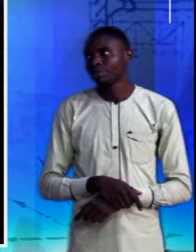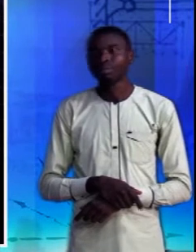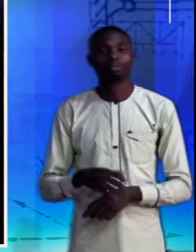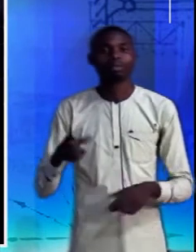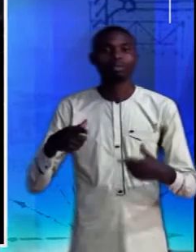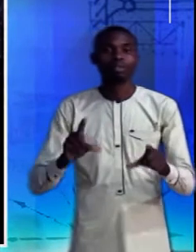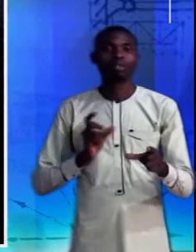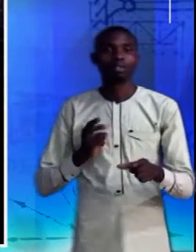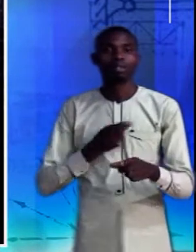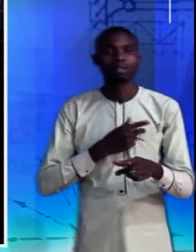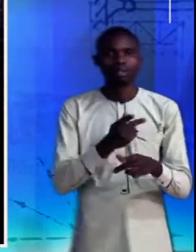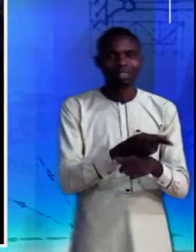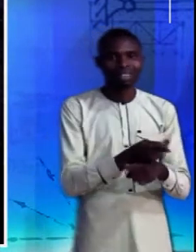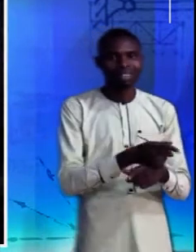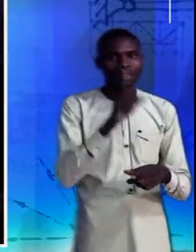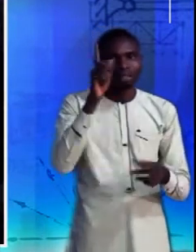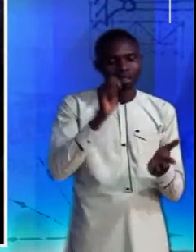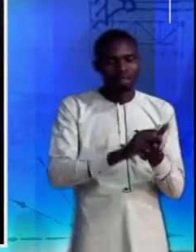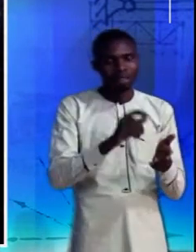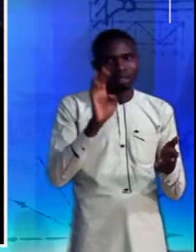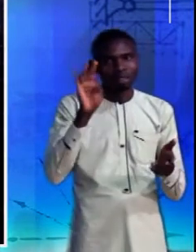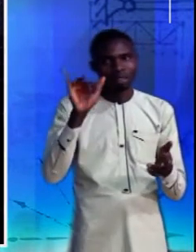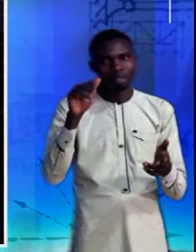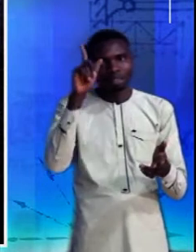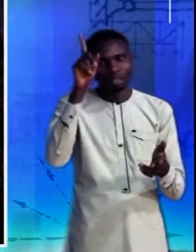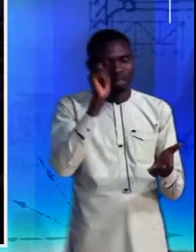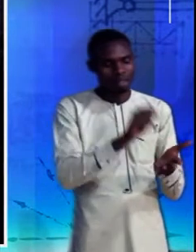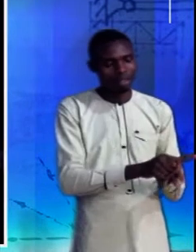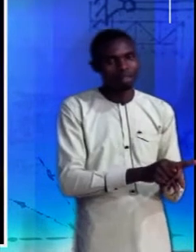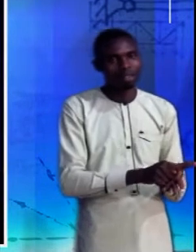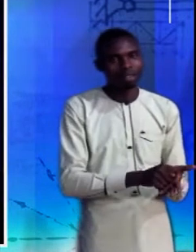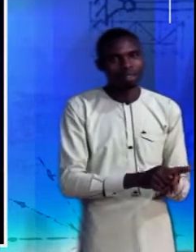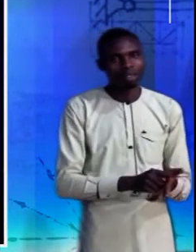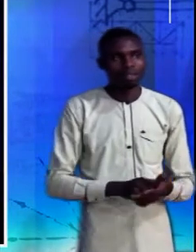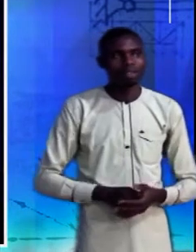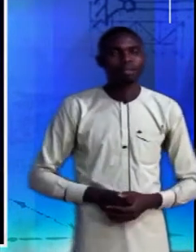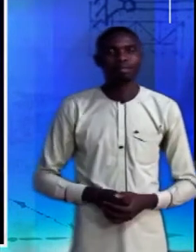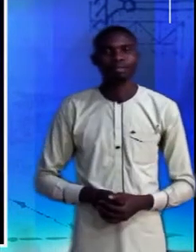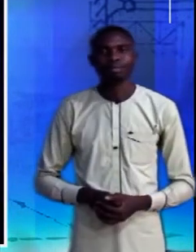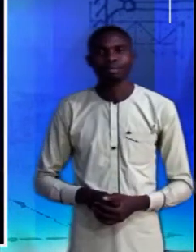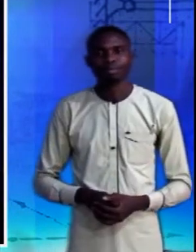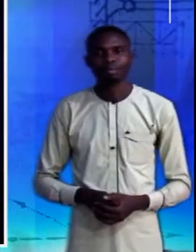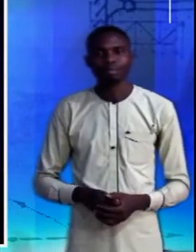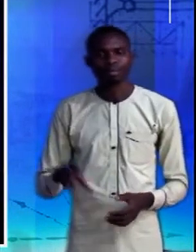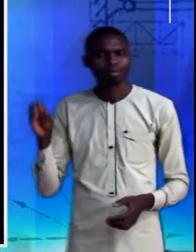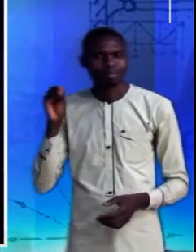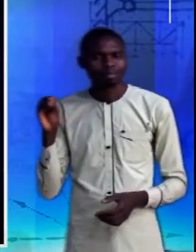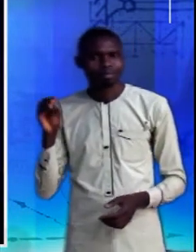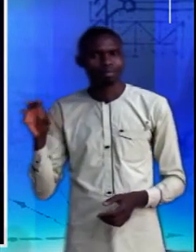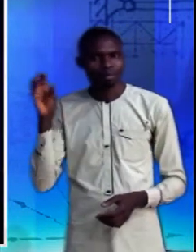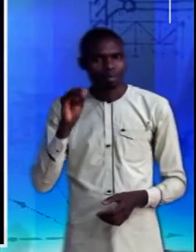plus 6 is 7. So our final answer is 720.